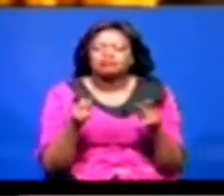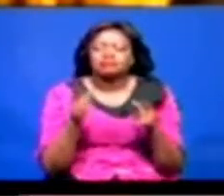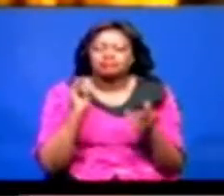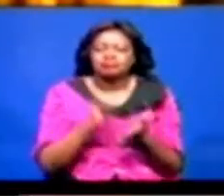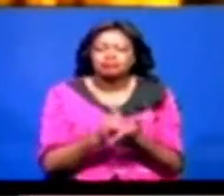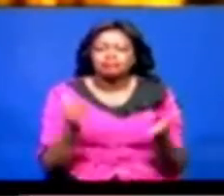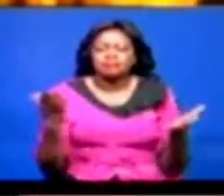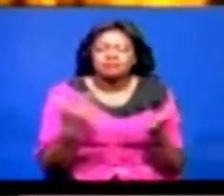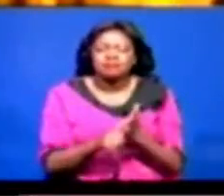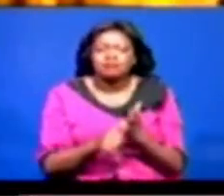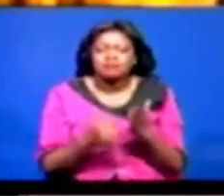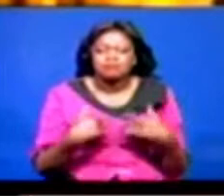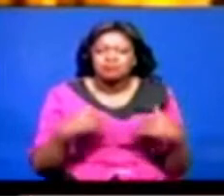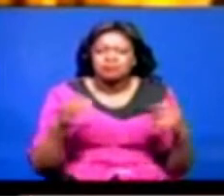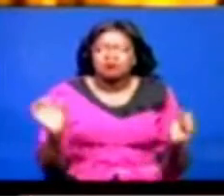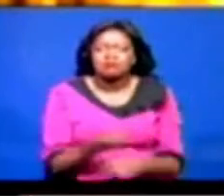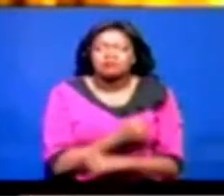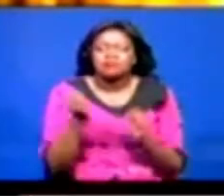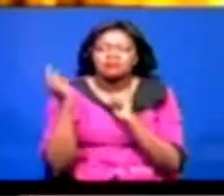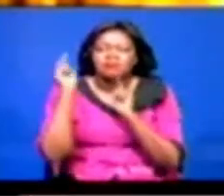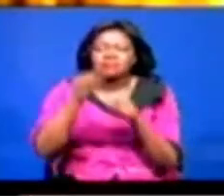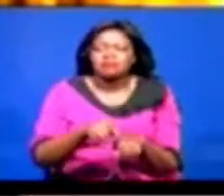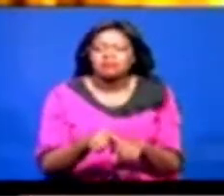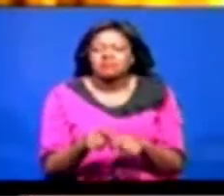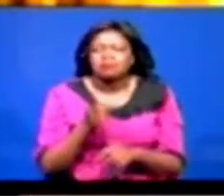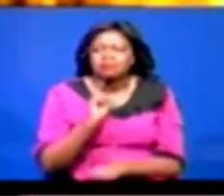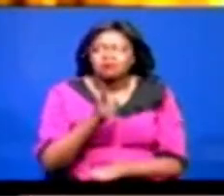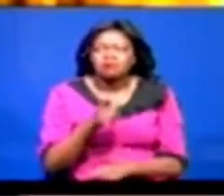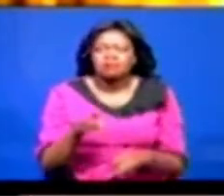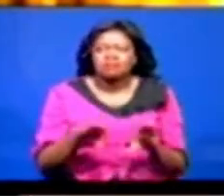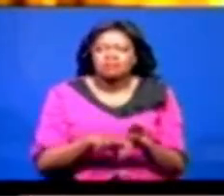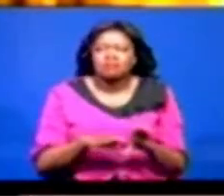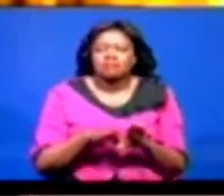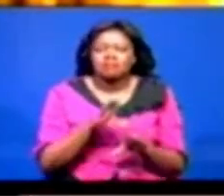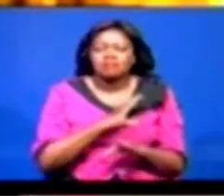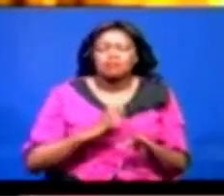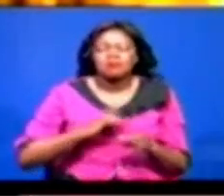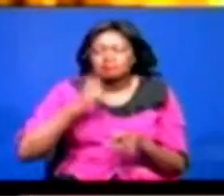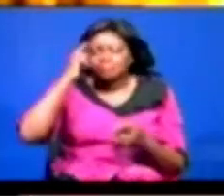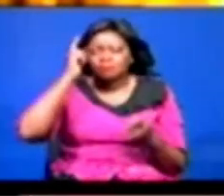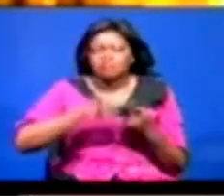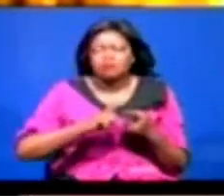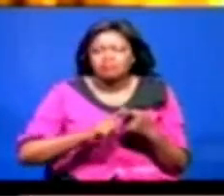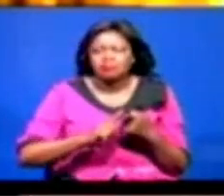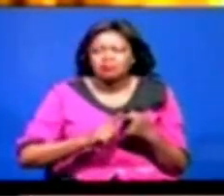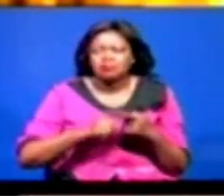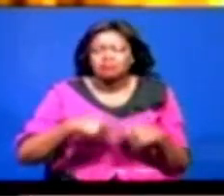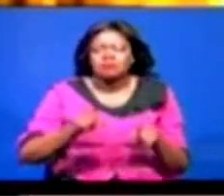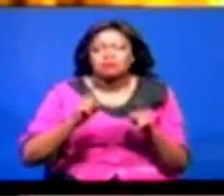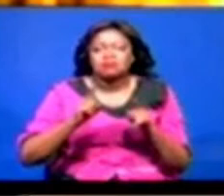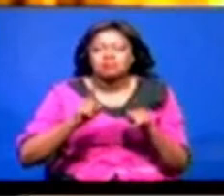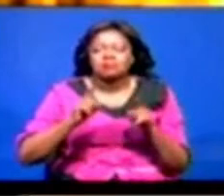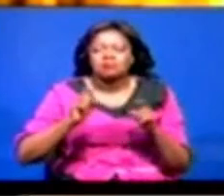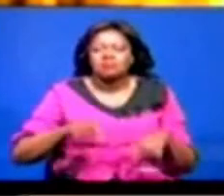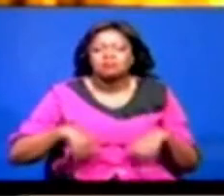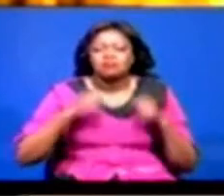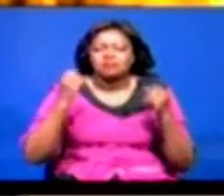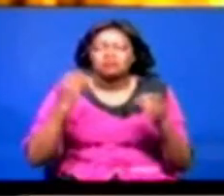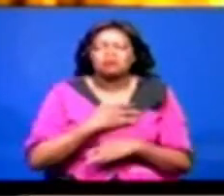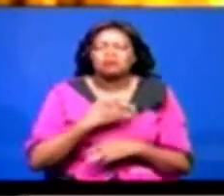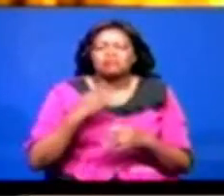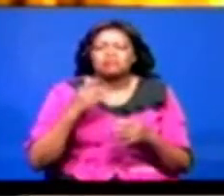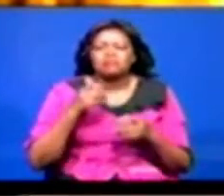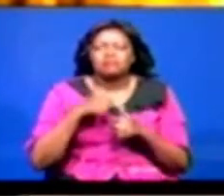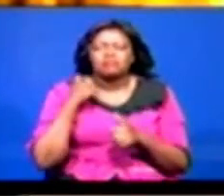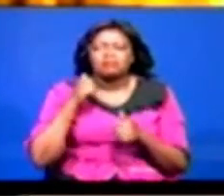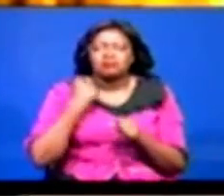is. You cannot come to threaten members of the commission for purposes of them living in fear and refusing to do what they are required